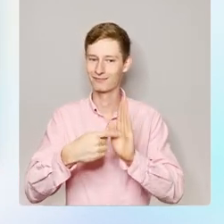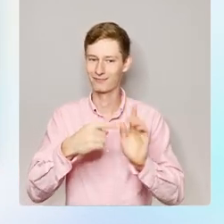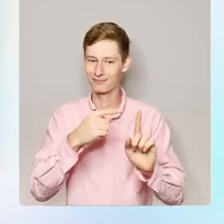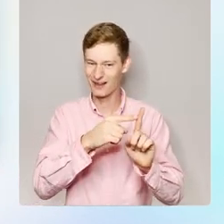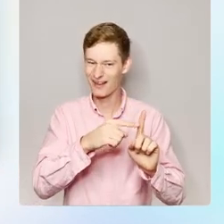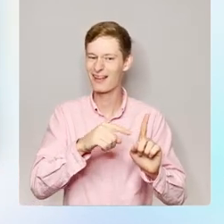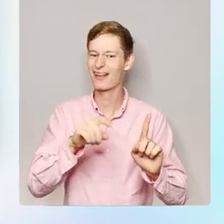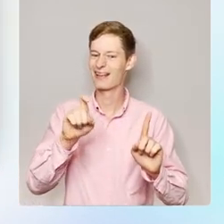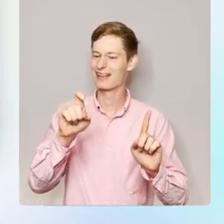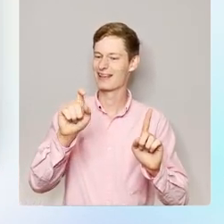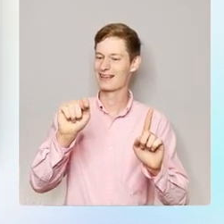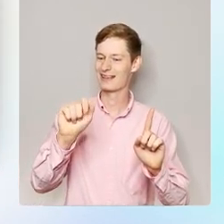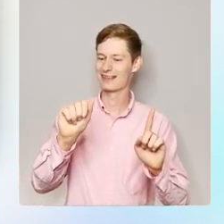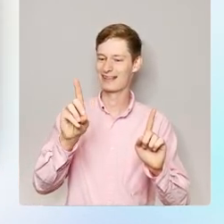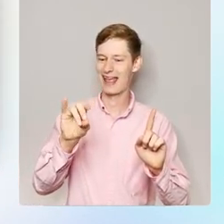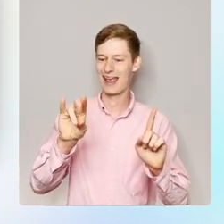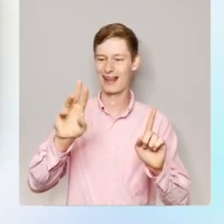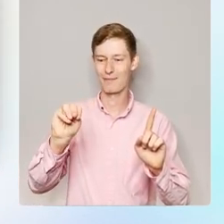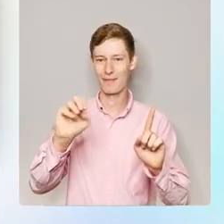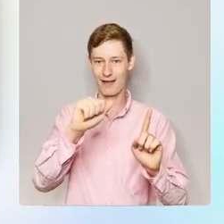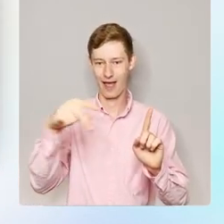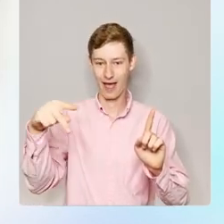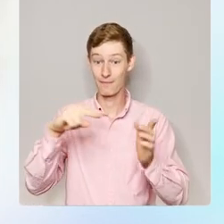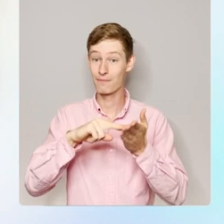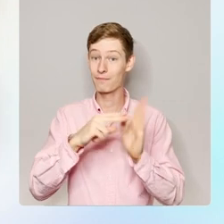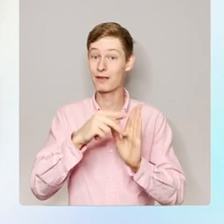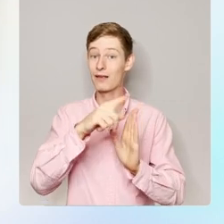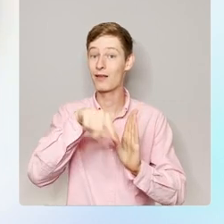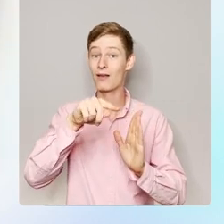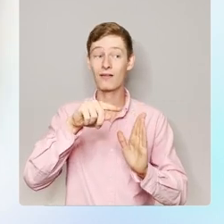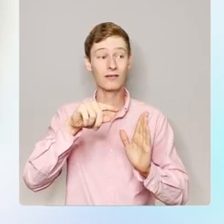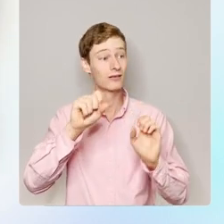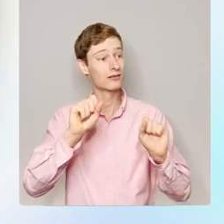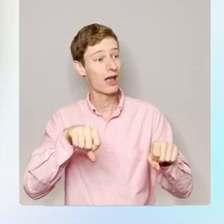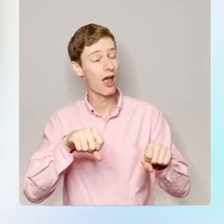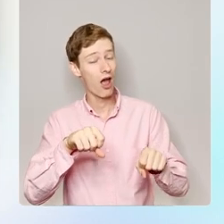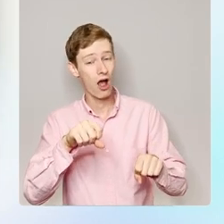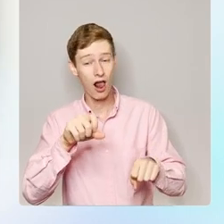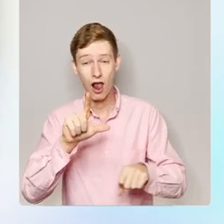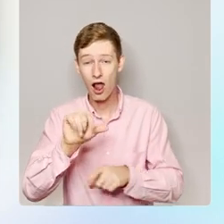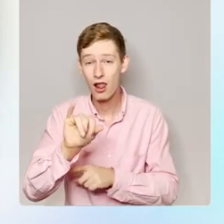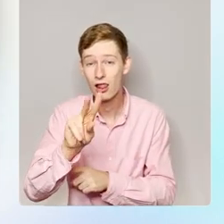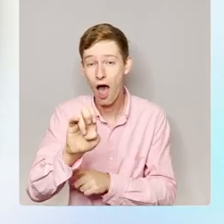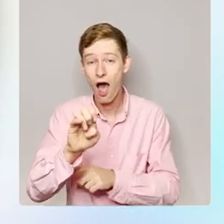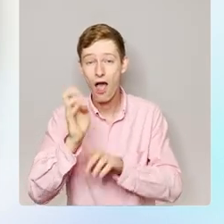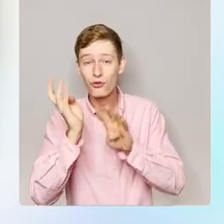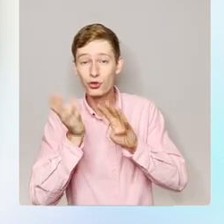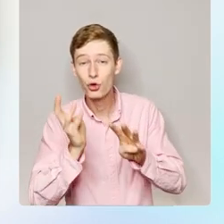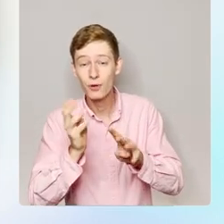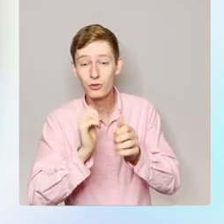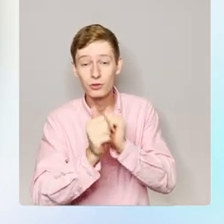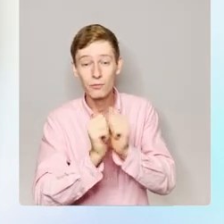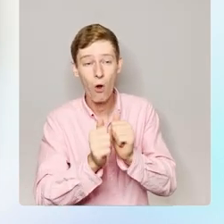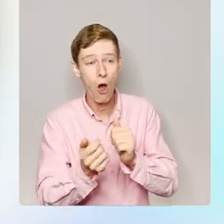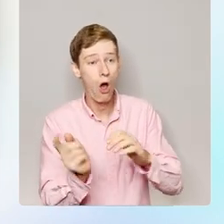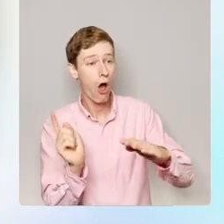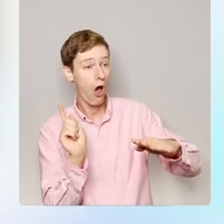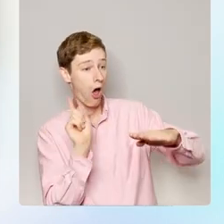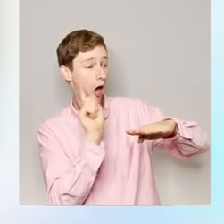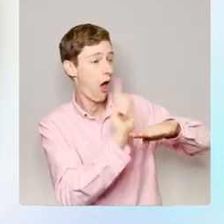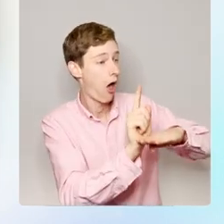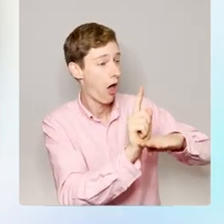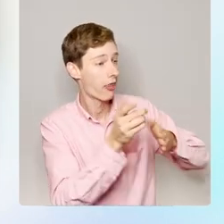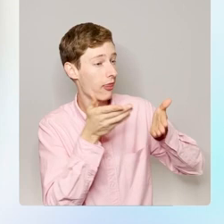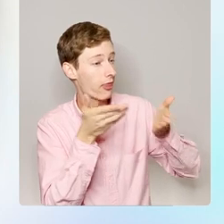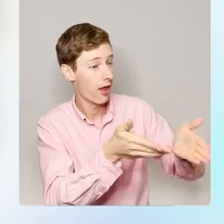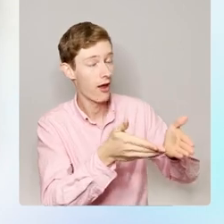their Stadium app. Stadium allows fans to experience live and on-demand sports as if they were right there in the arena,